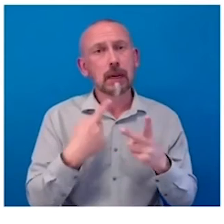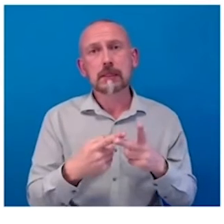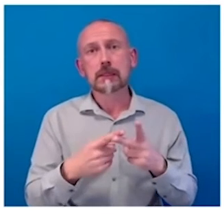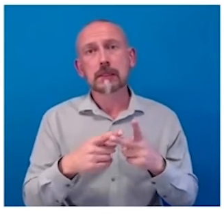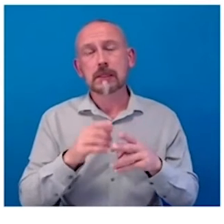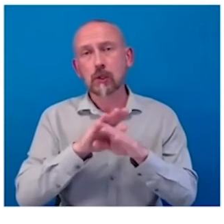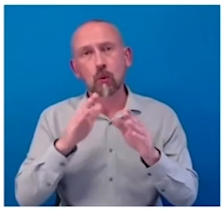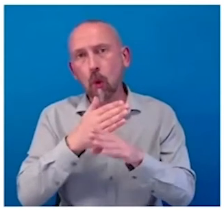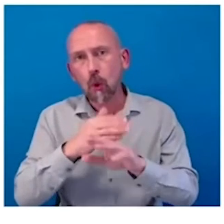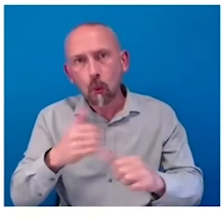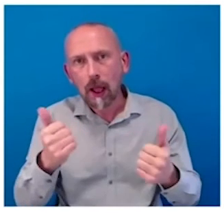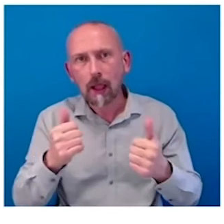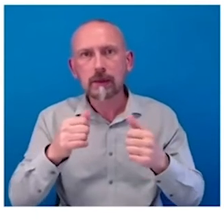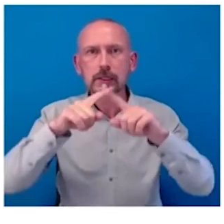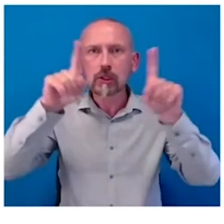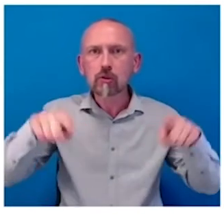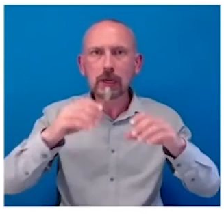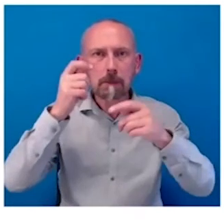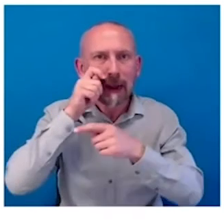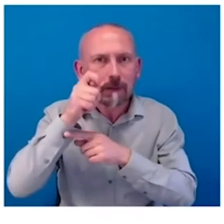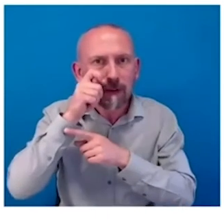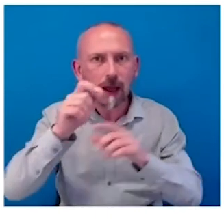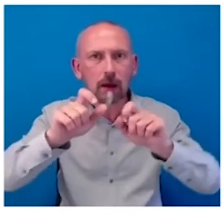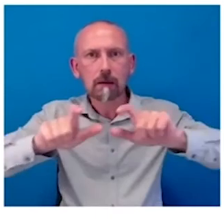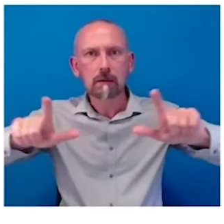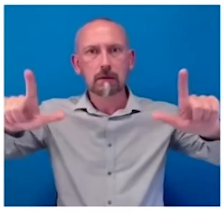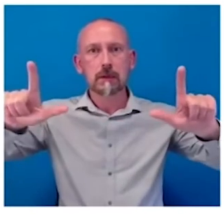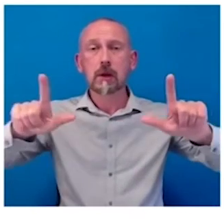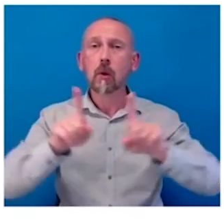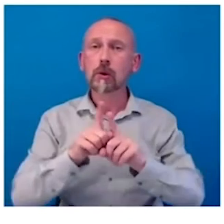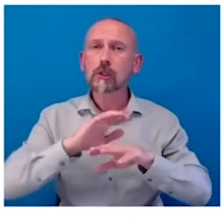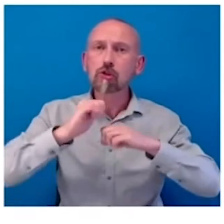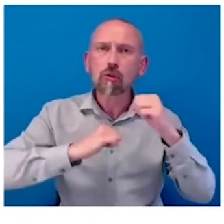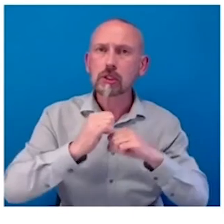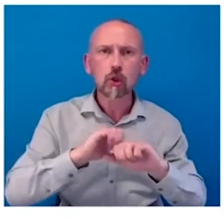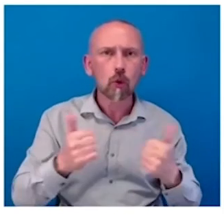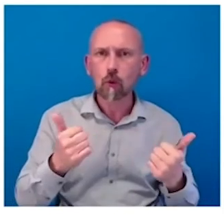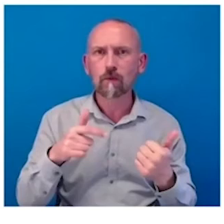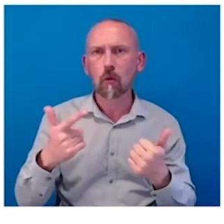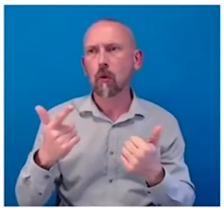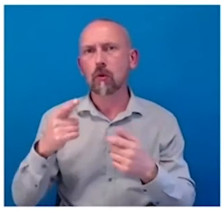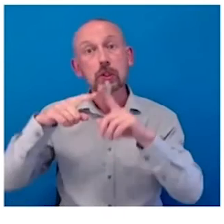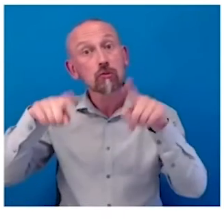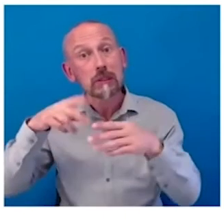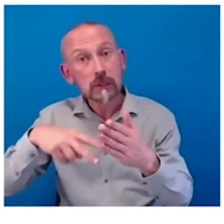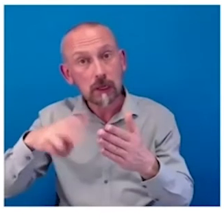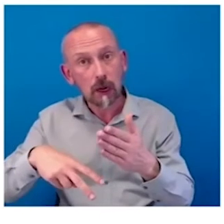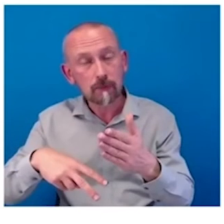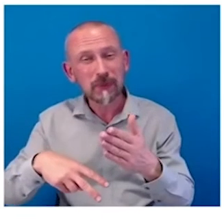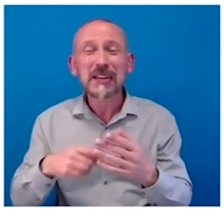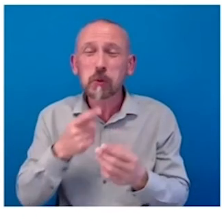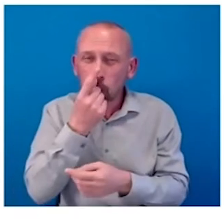structured correctly, so it can be difficult for screen reader users to navigate. There are ways of making PDFs more accessible, but they're